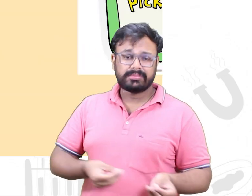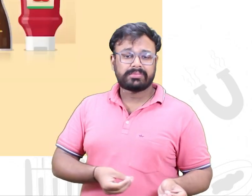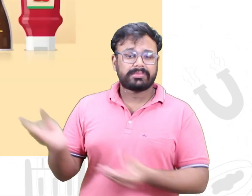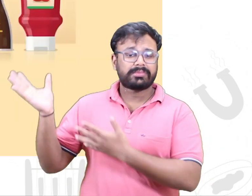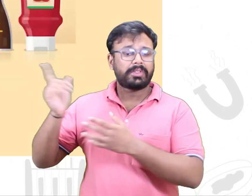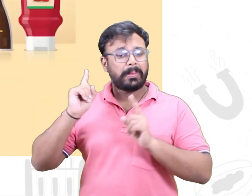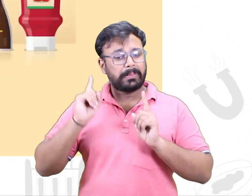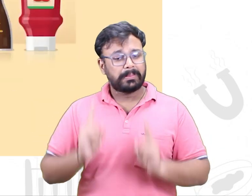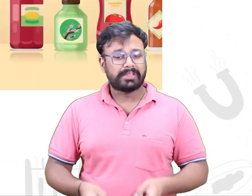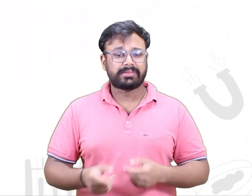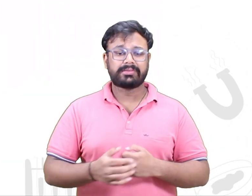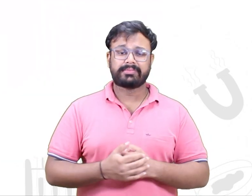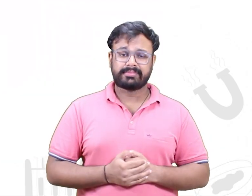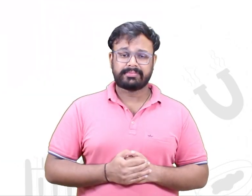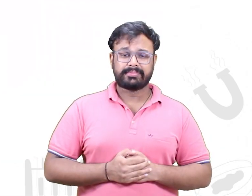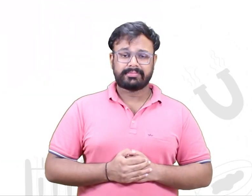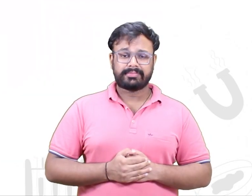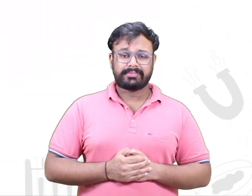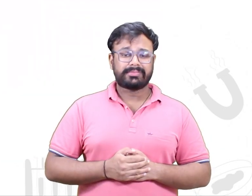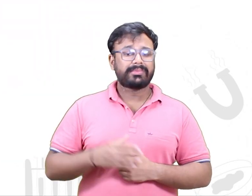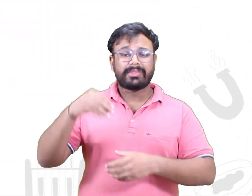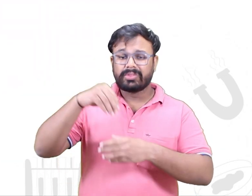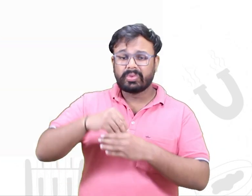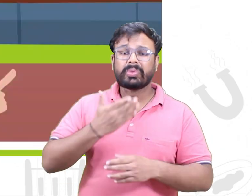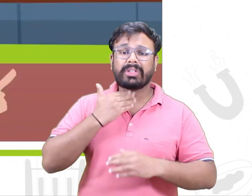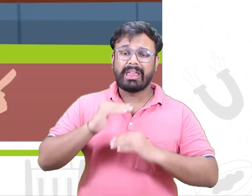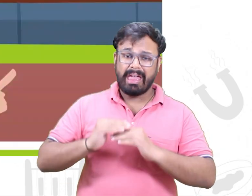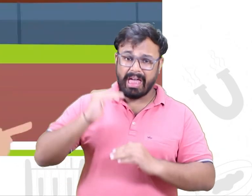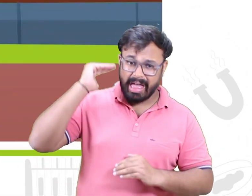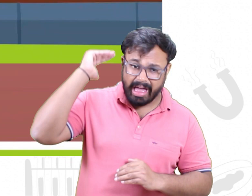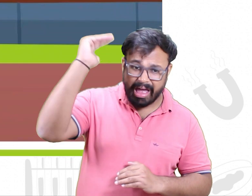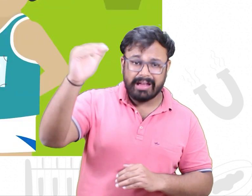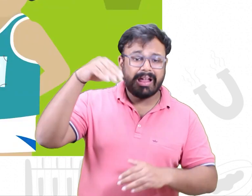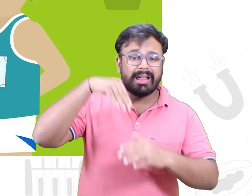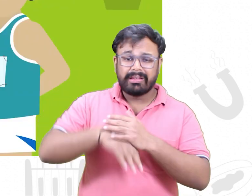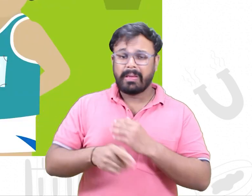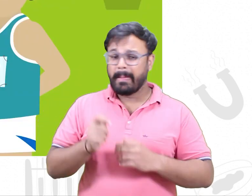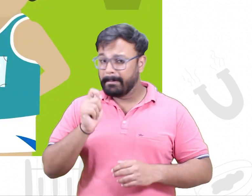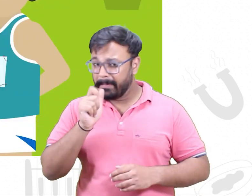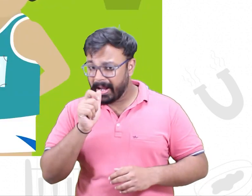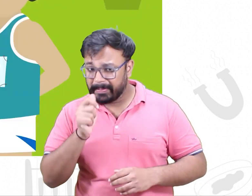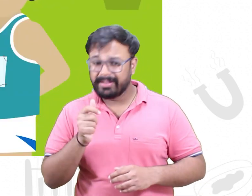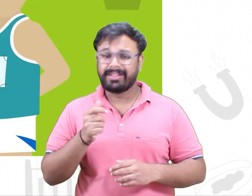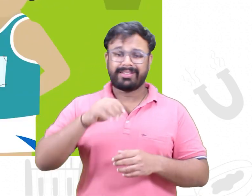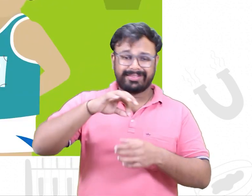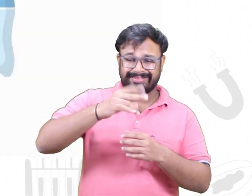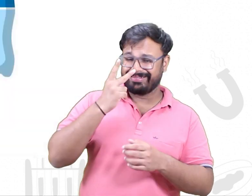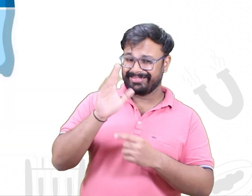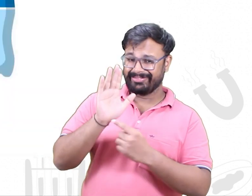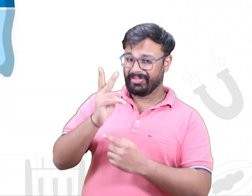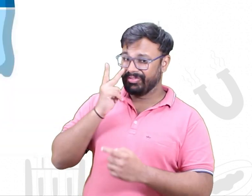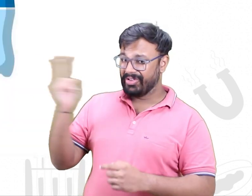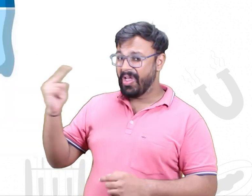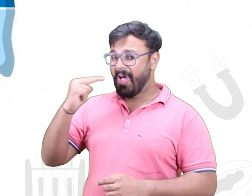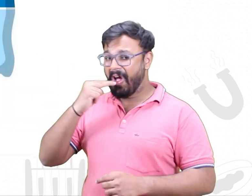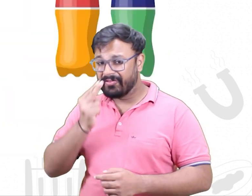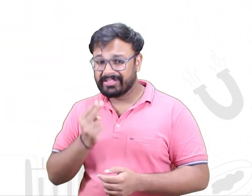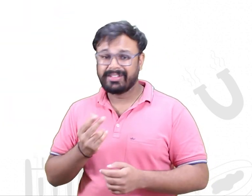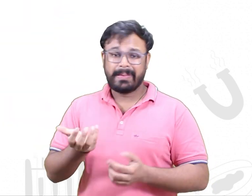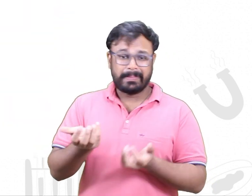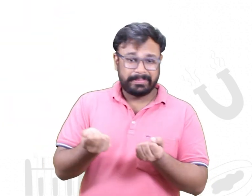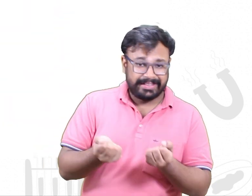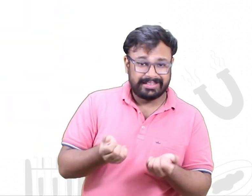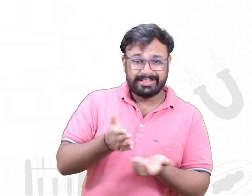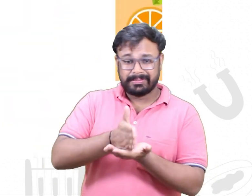chips, puffs, namkeen, pickles, sauces, chutneys, etc. High sugar foods or